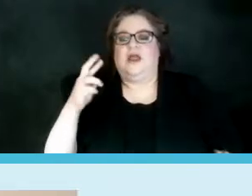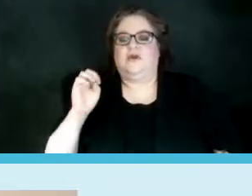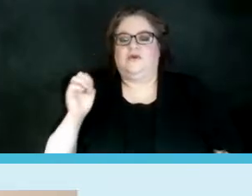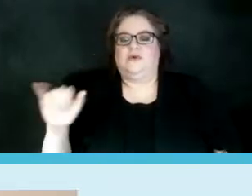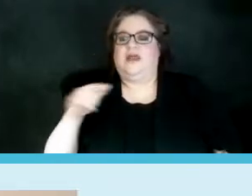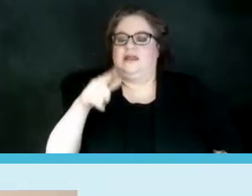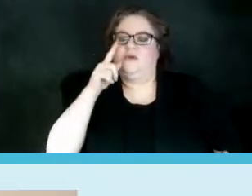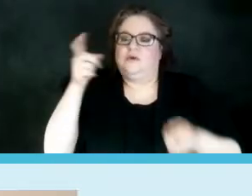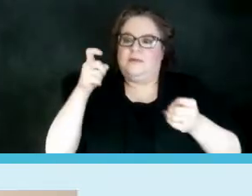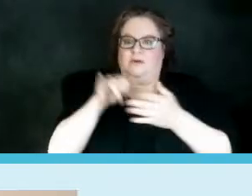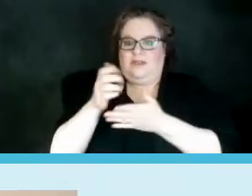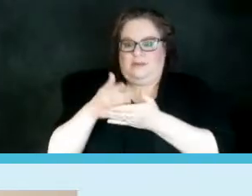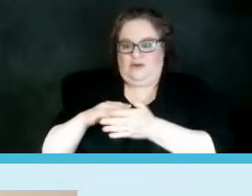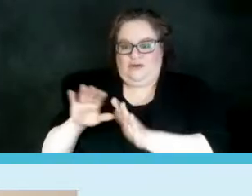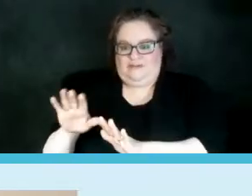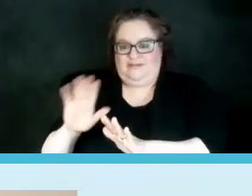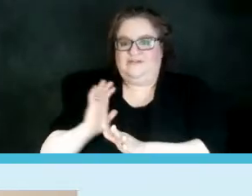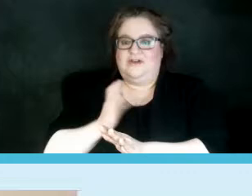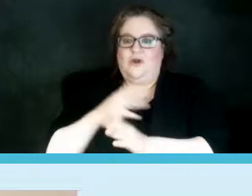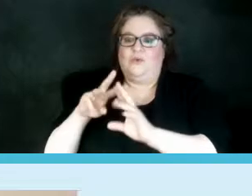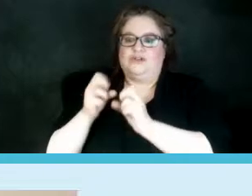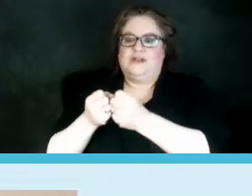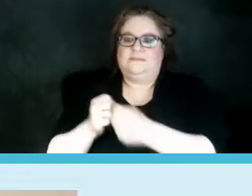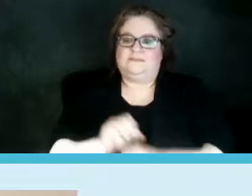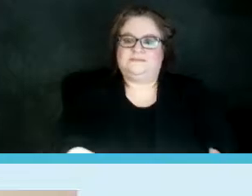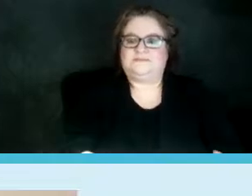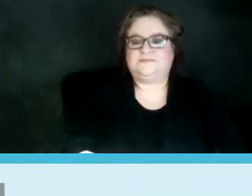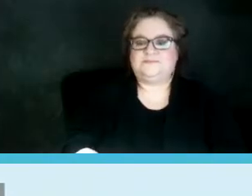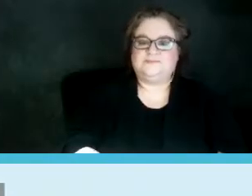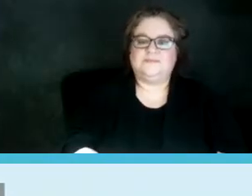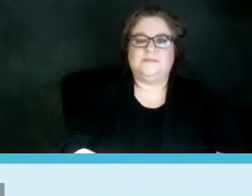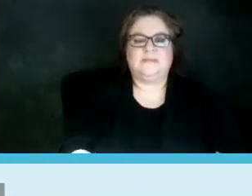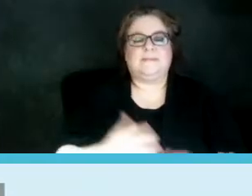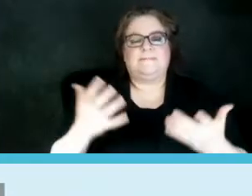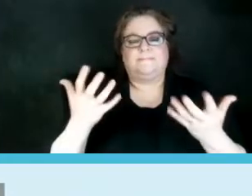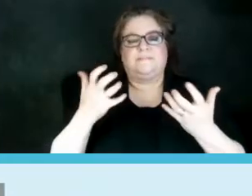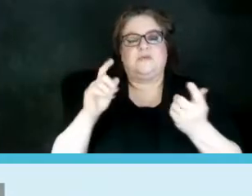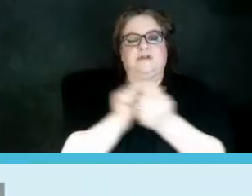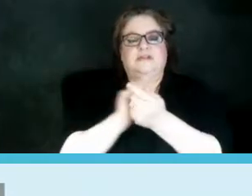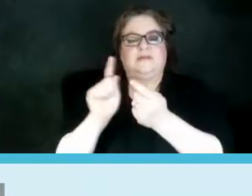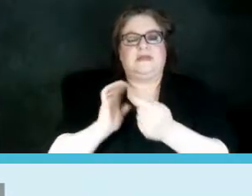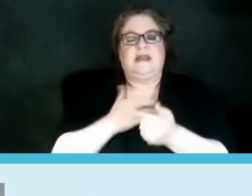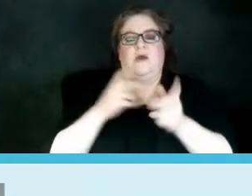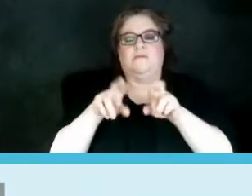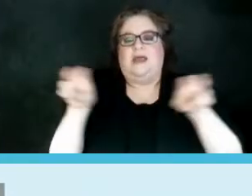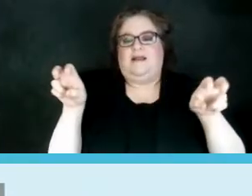that part of our workshop. So I want you to meet our